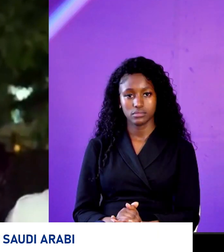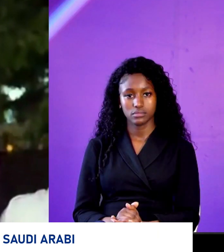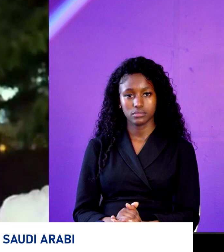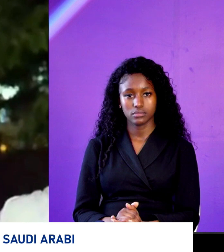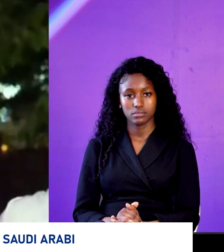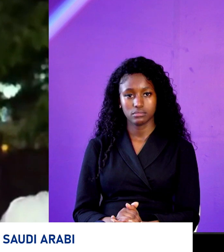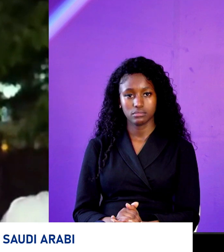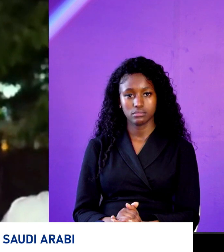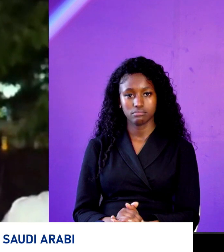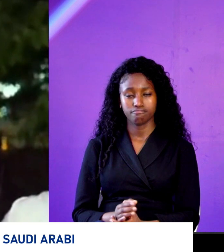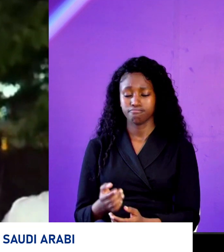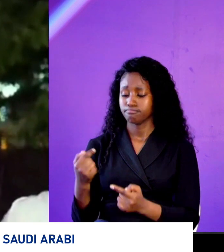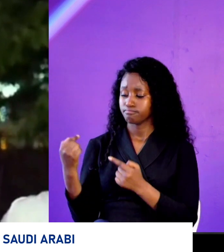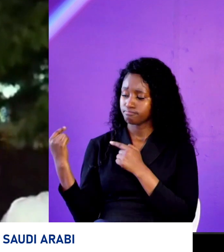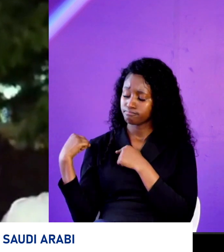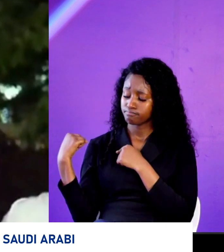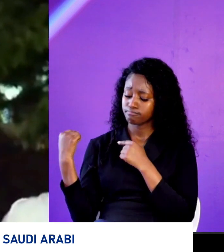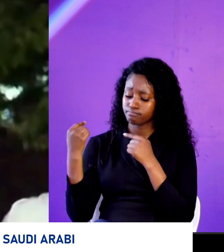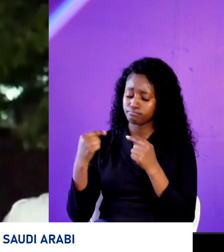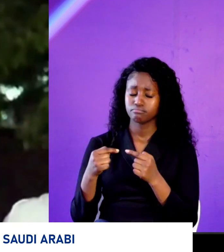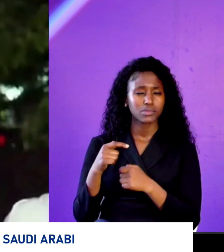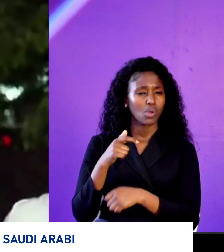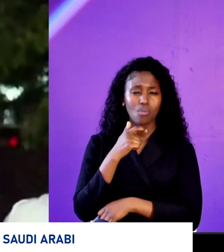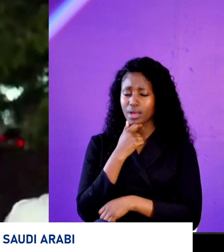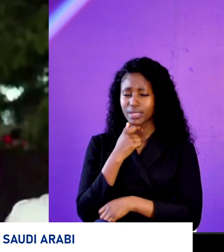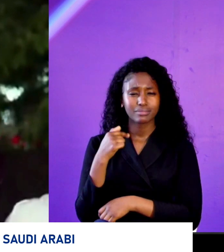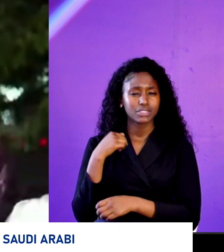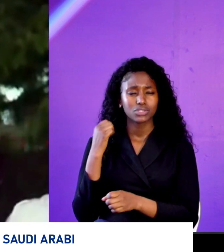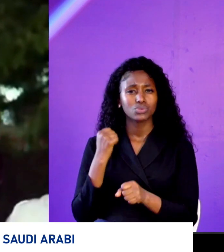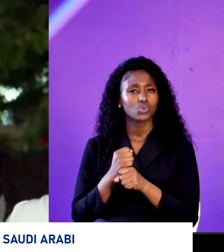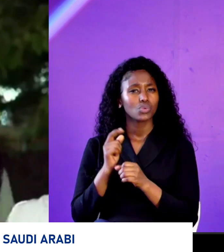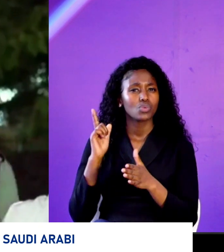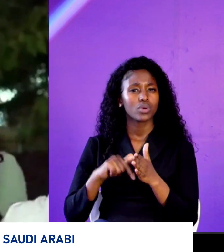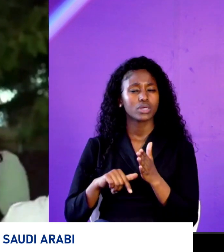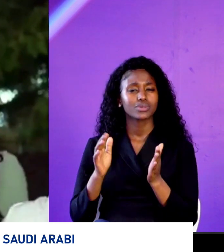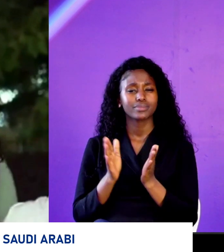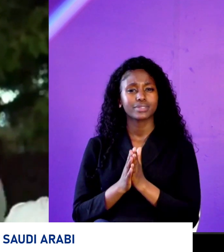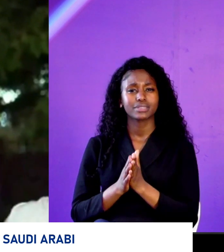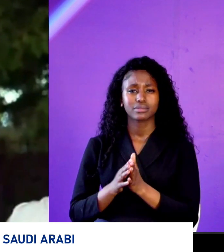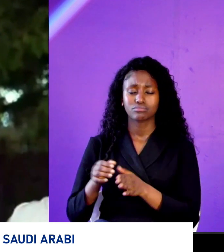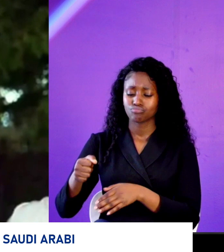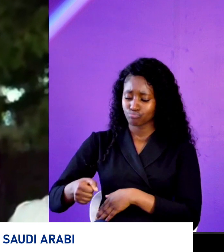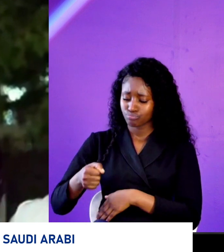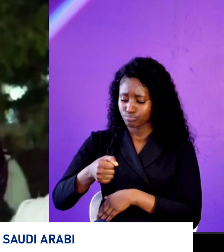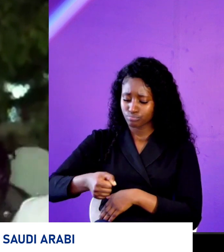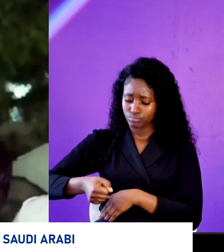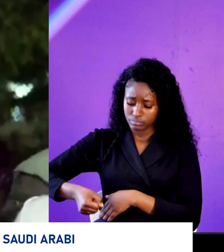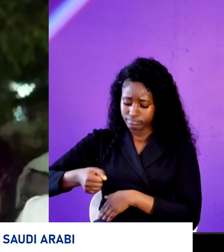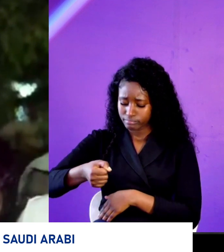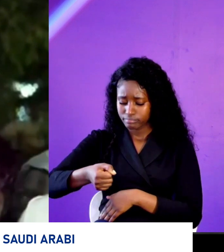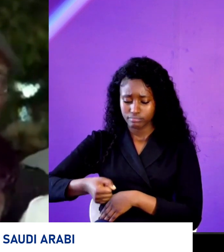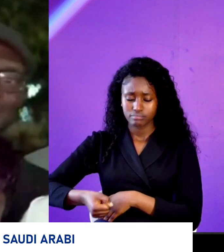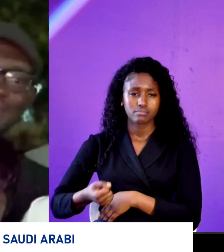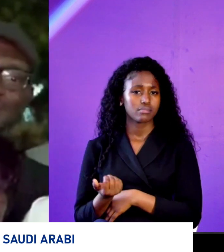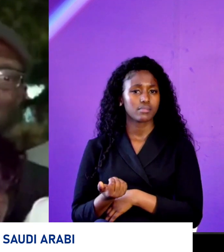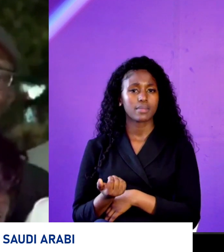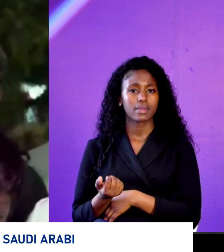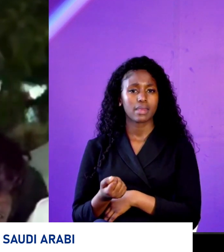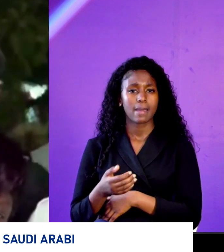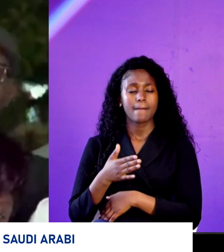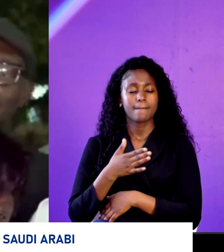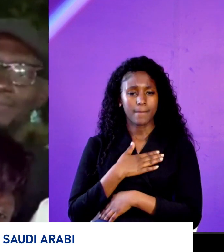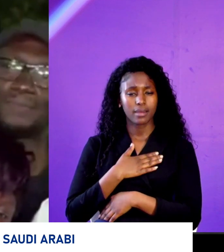Be wondering what I'm doing with a stick, a walking stick. My maternal